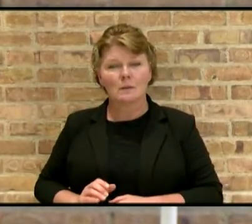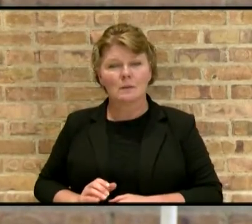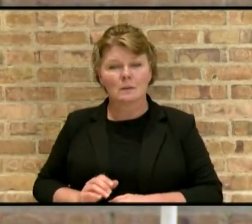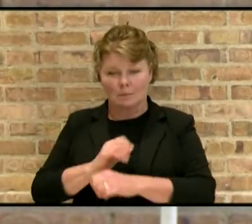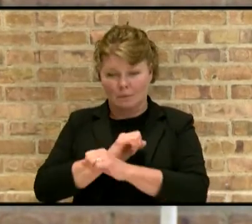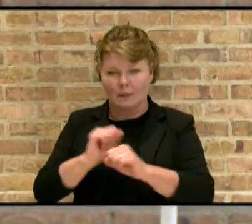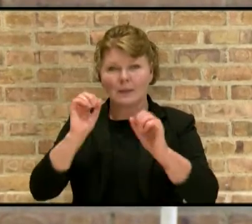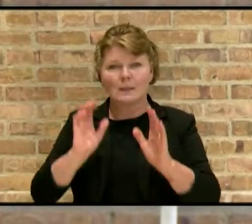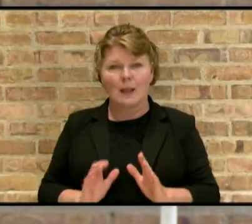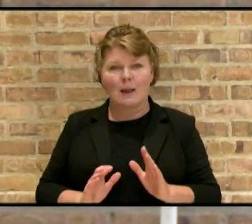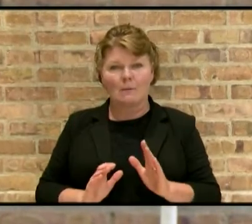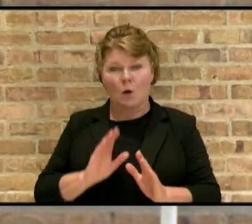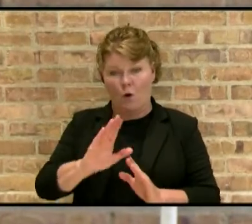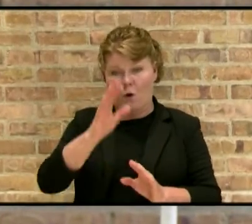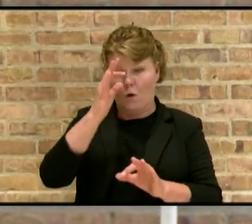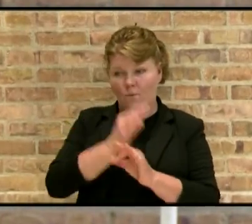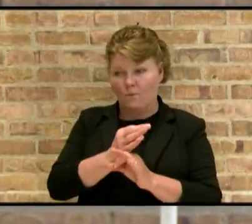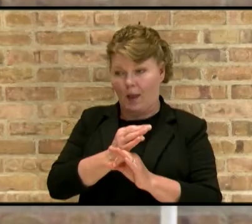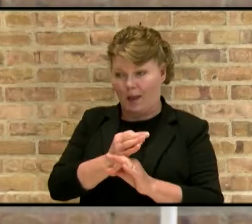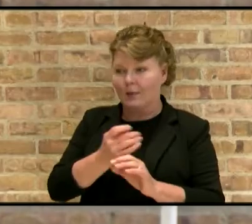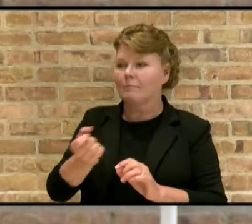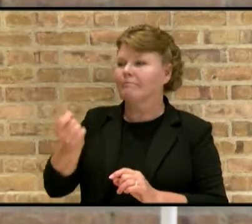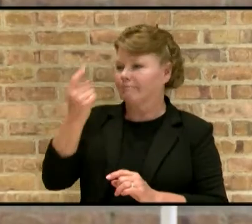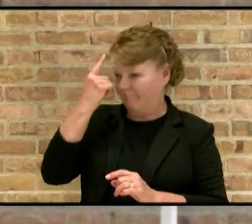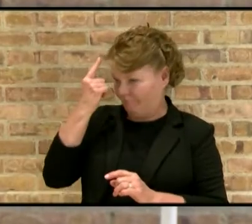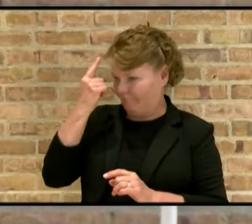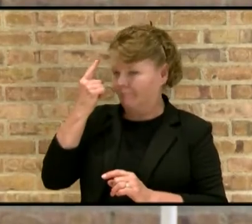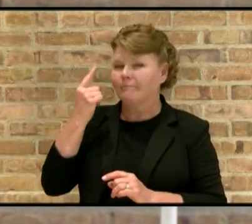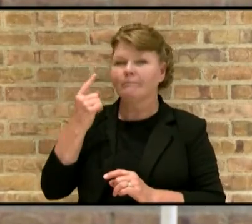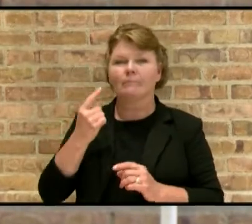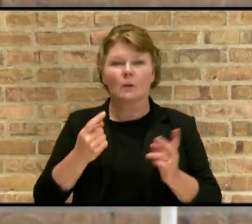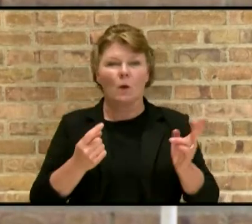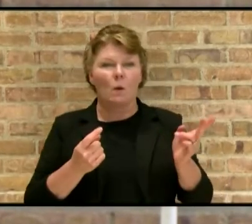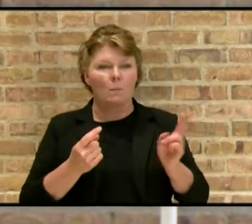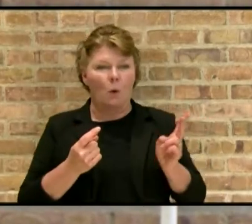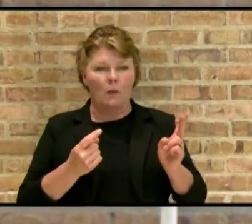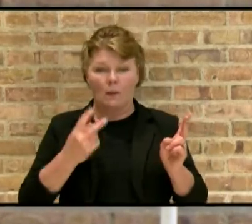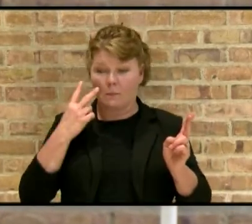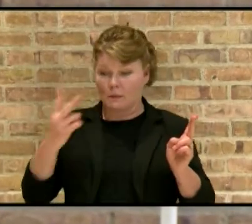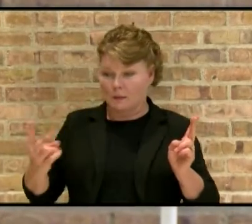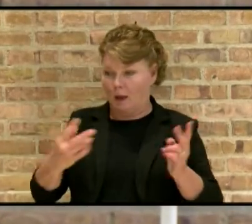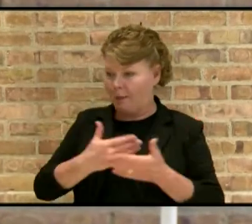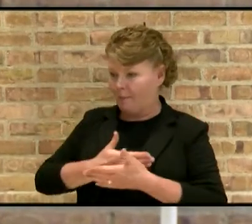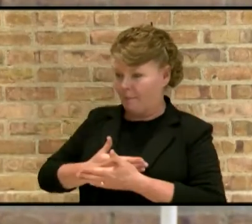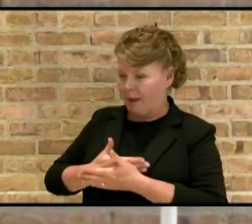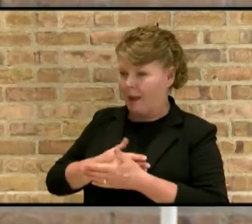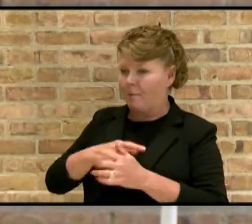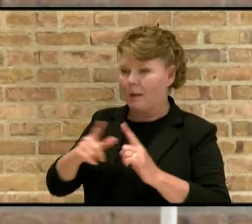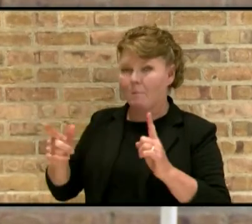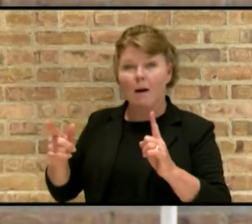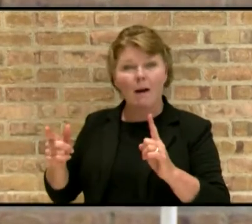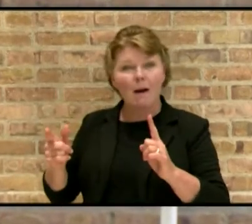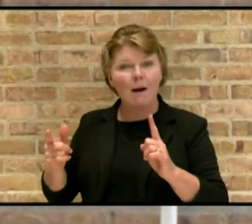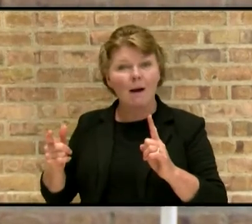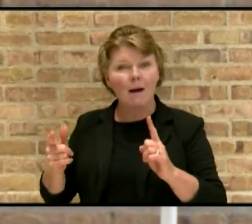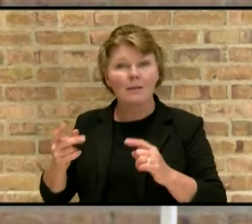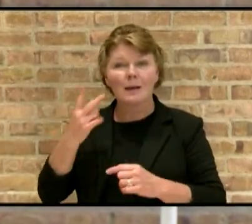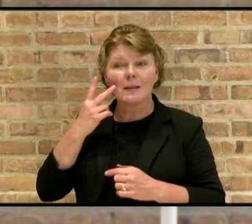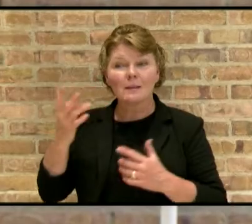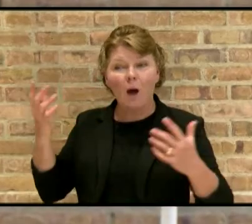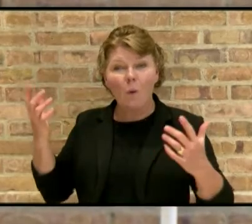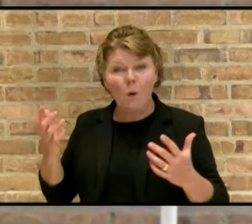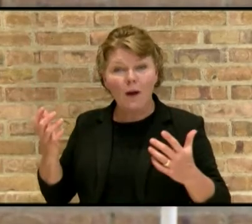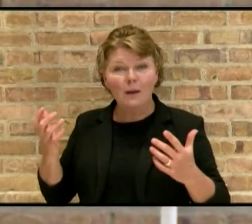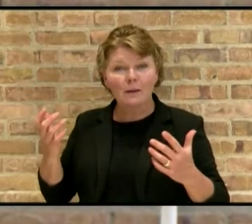saw by faith. Both Simeon and Anna just saw a tiny little baby, but what is more, they saw the